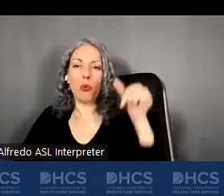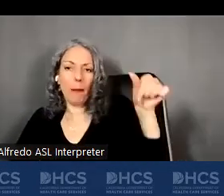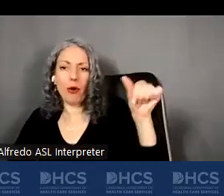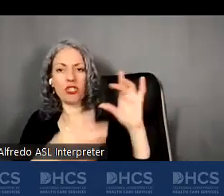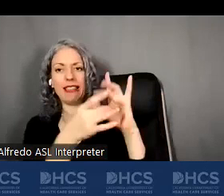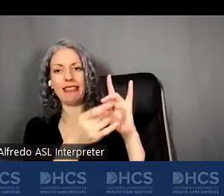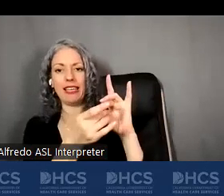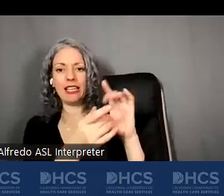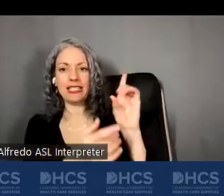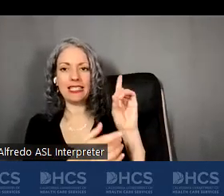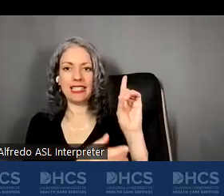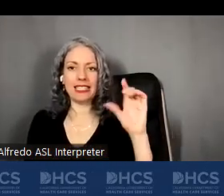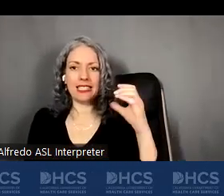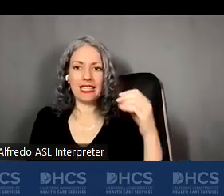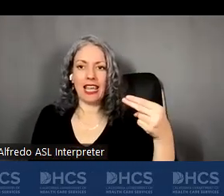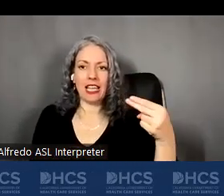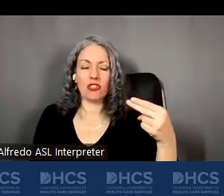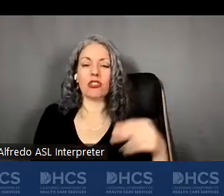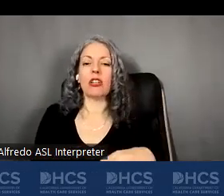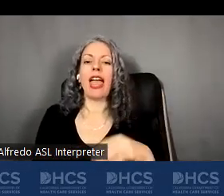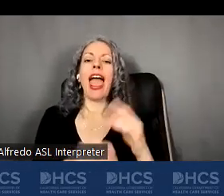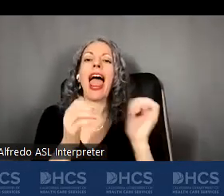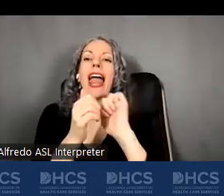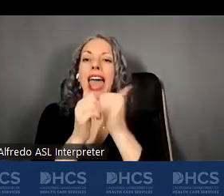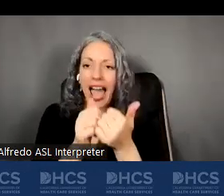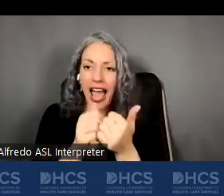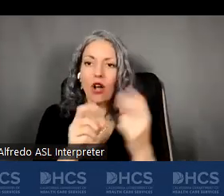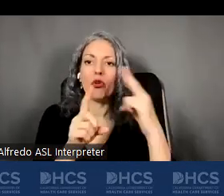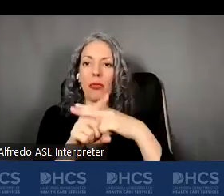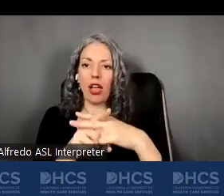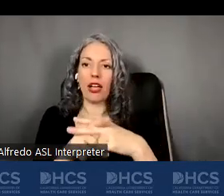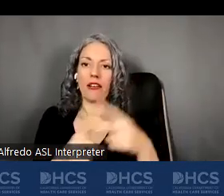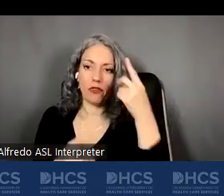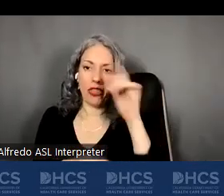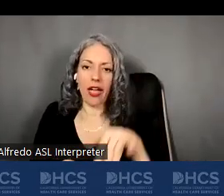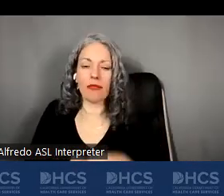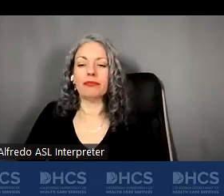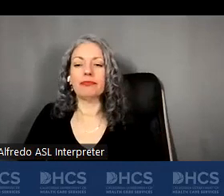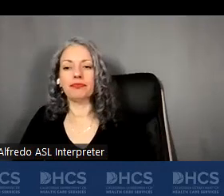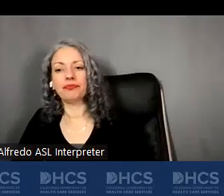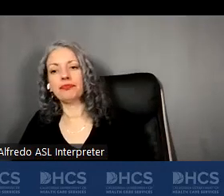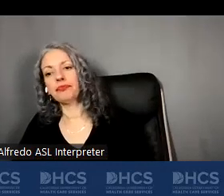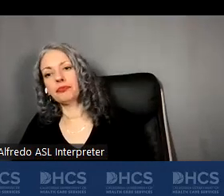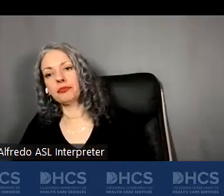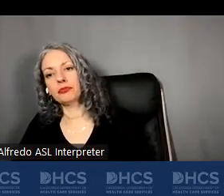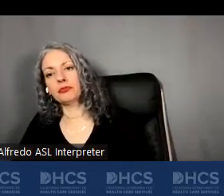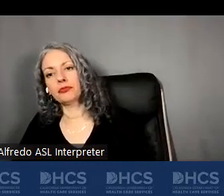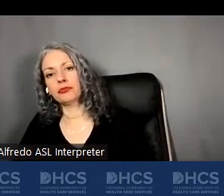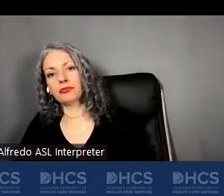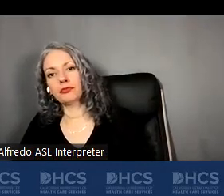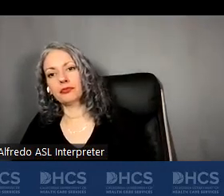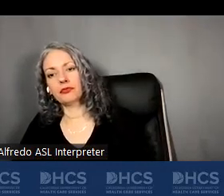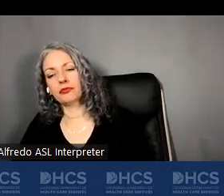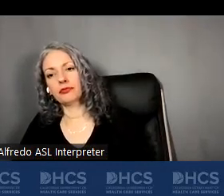DHCS website for more information on how to apply to be a TA vendor. So, do you want me to move to the next slide, or are you still? I think I just want